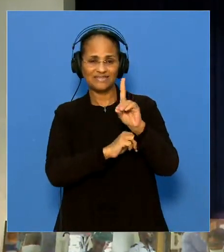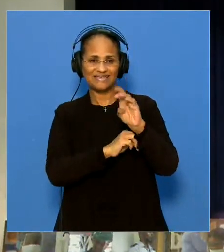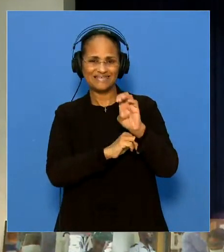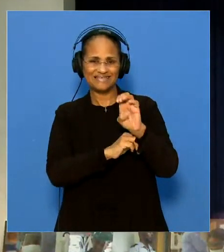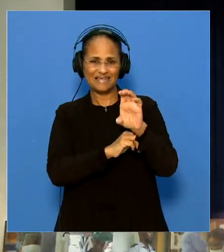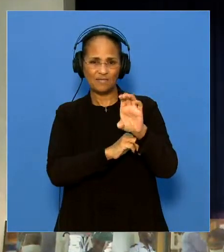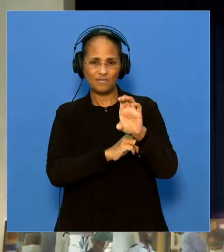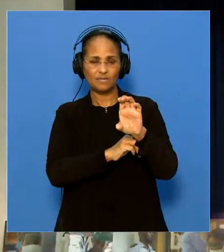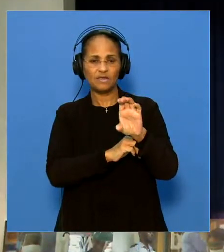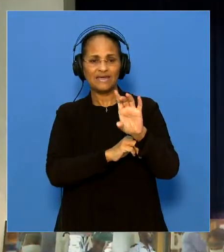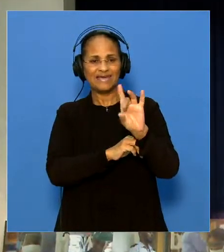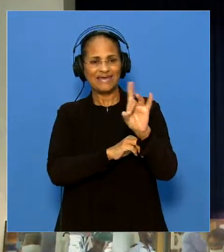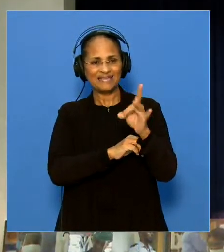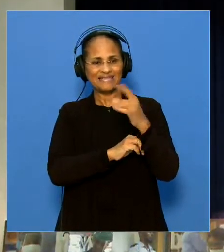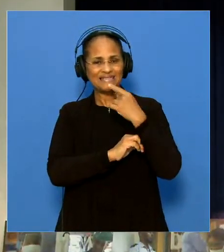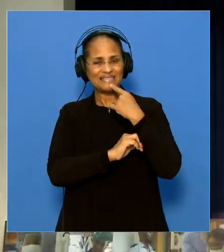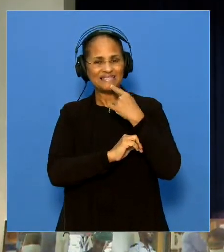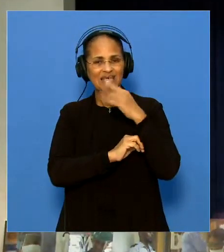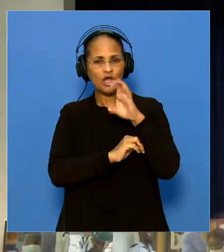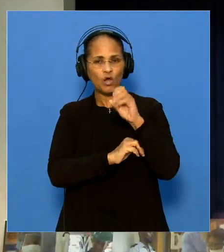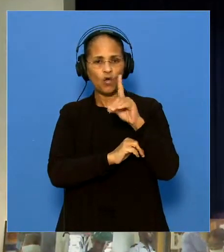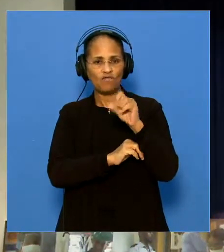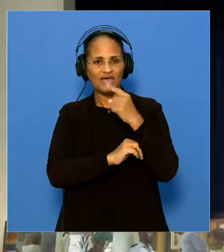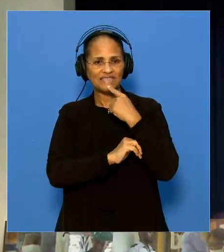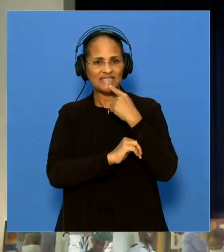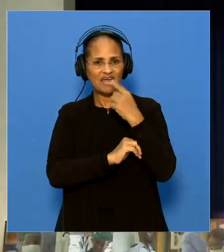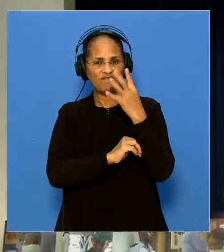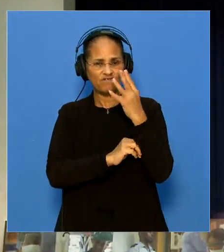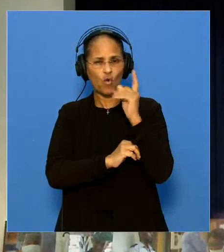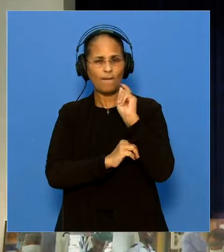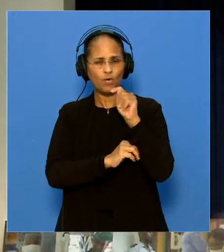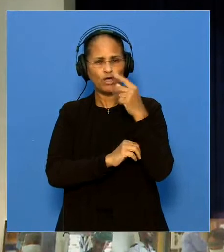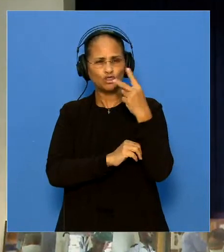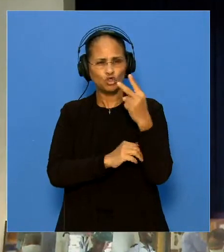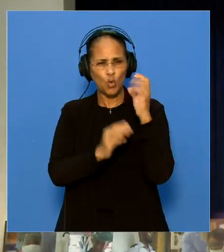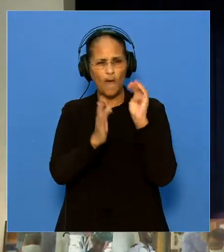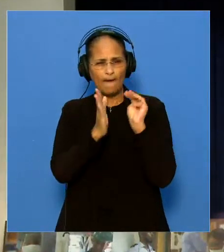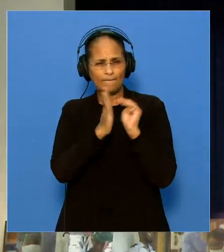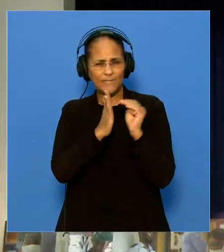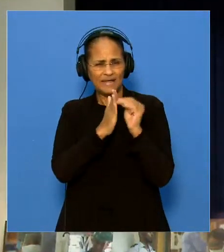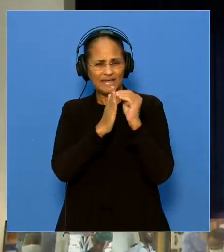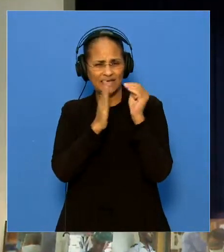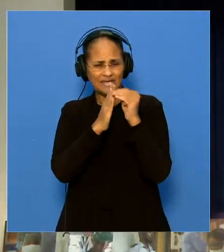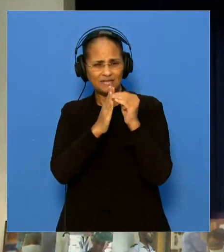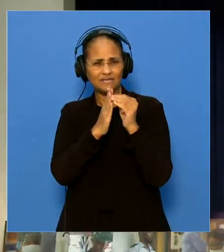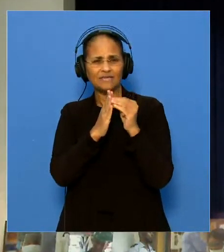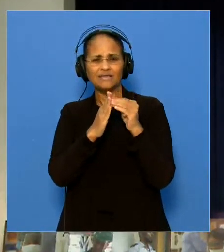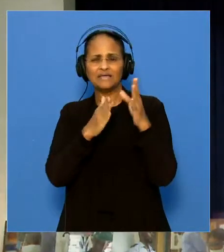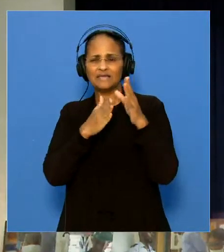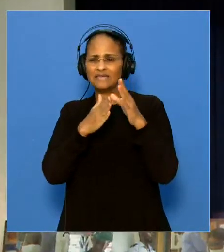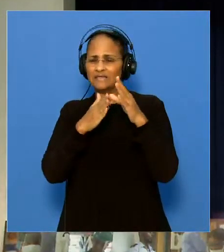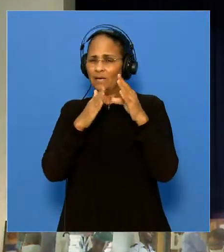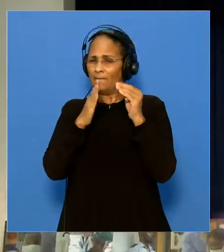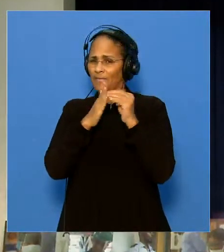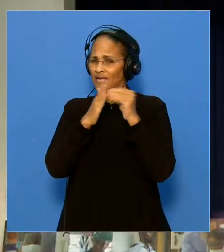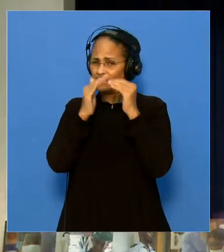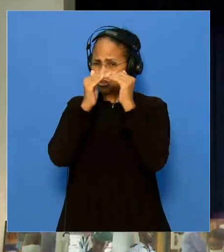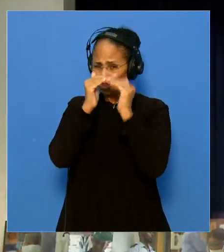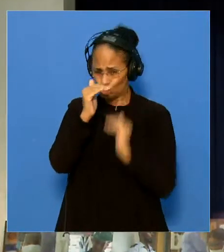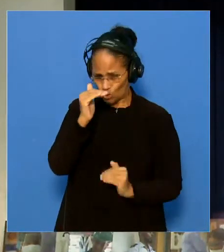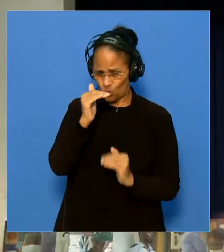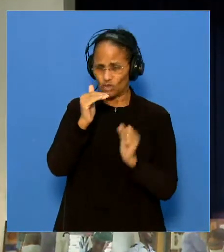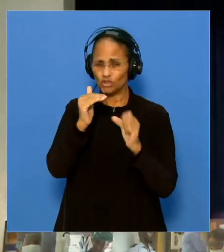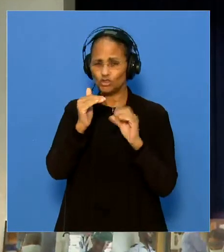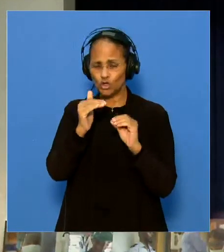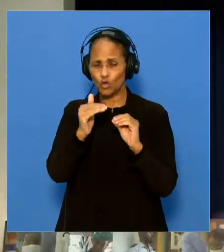COVAX said that they were $4.2 billion short in raising funds to purchase vaccines. COVAX has